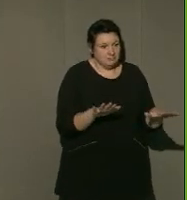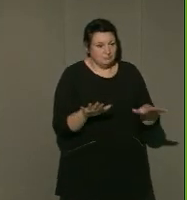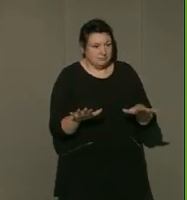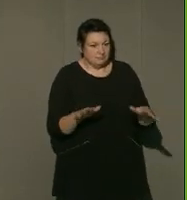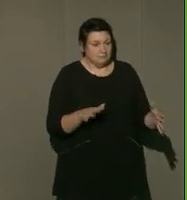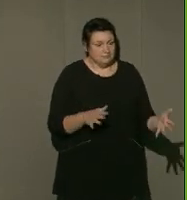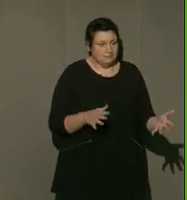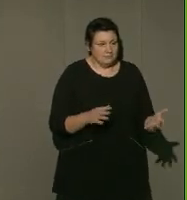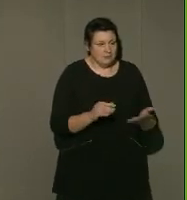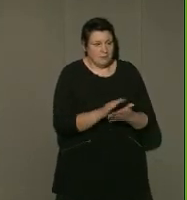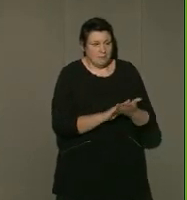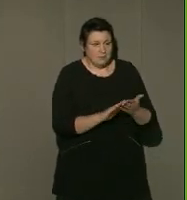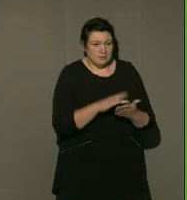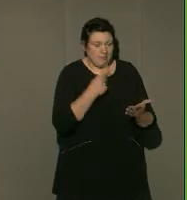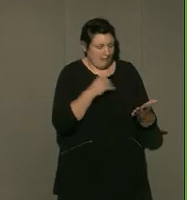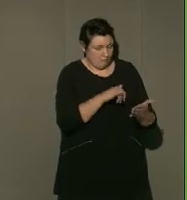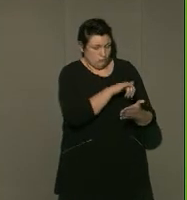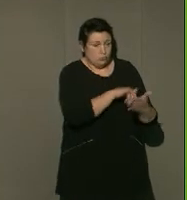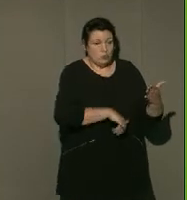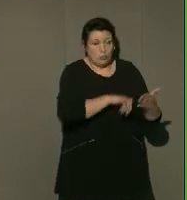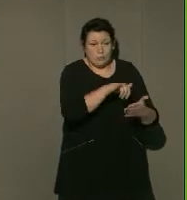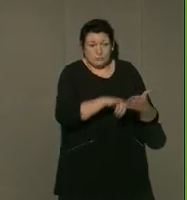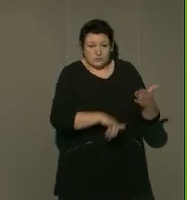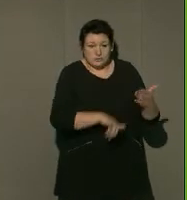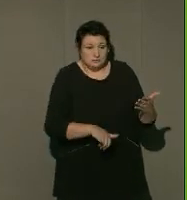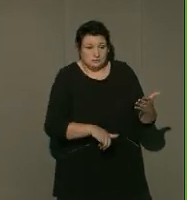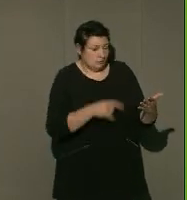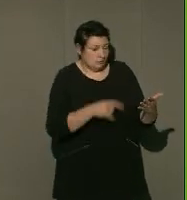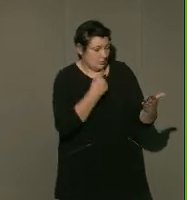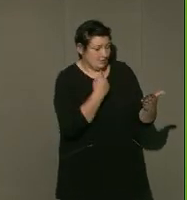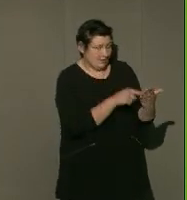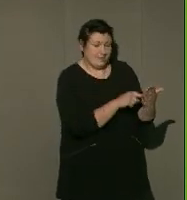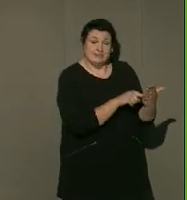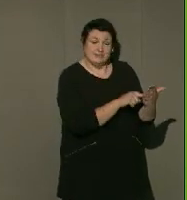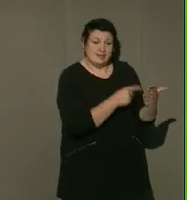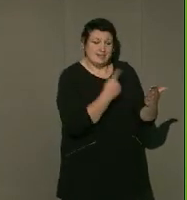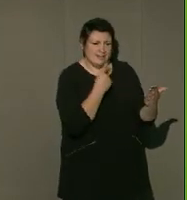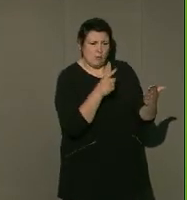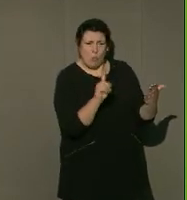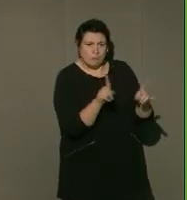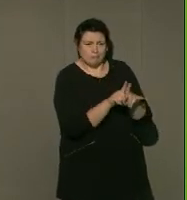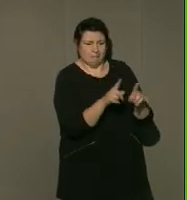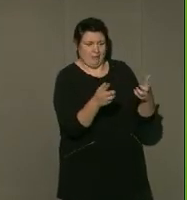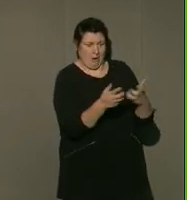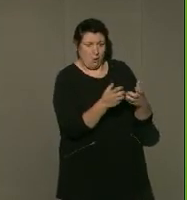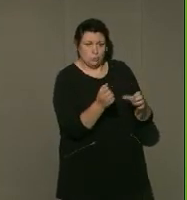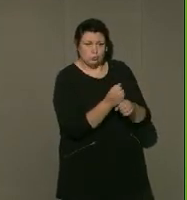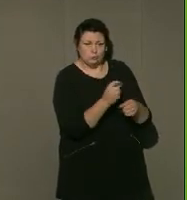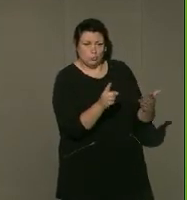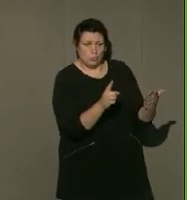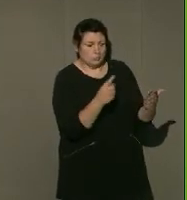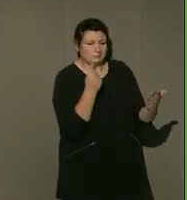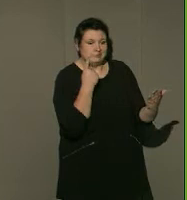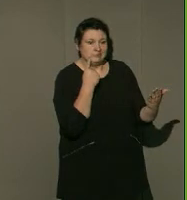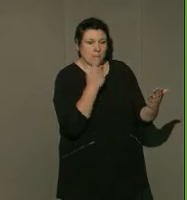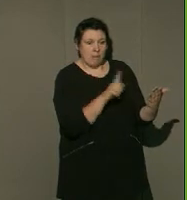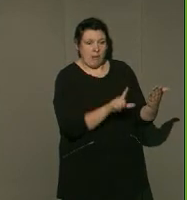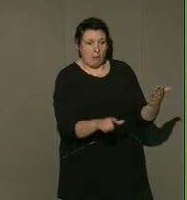to have our documents that set out what we do and how we do it in simple